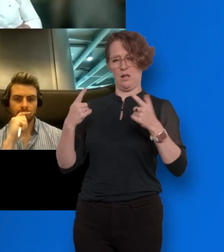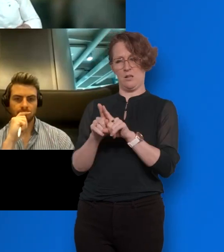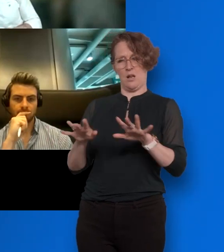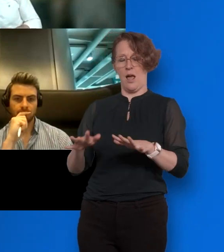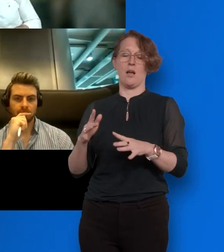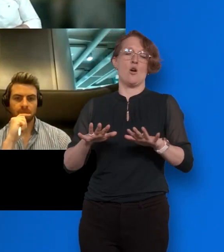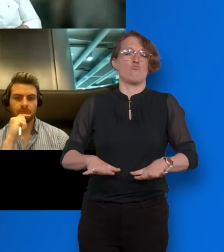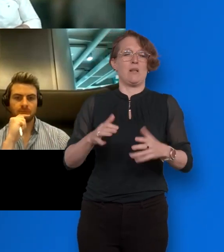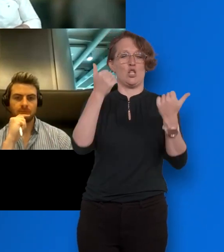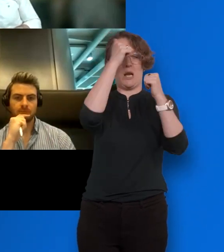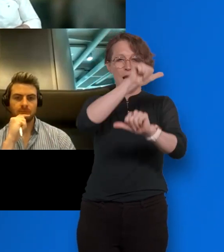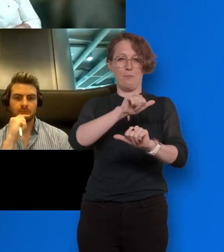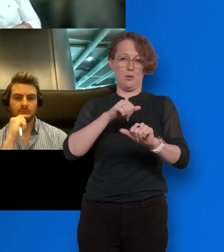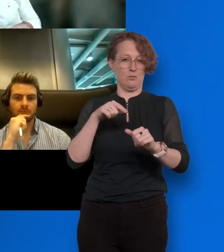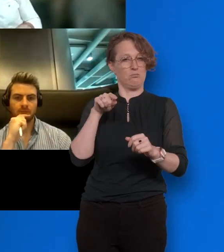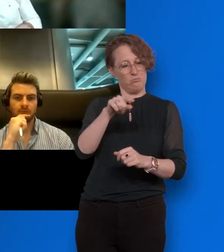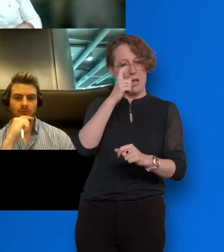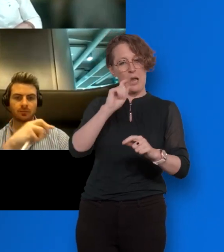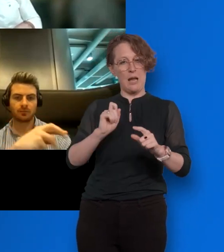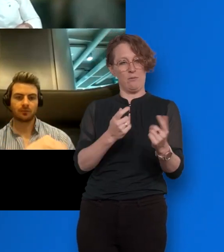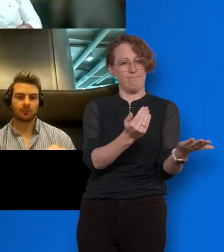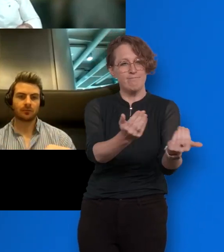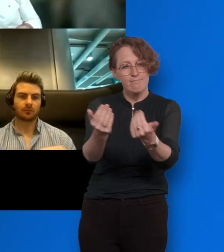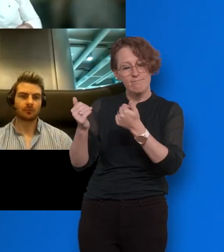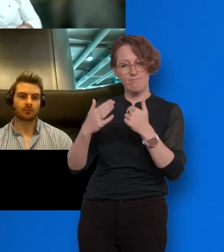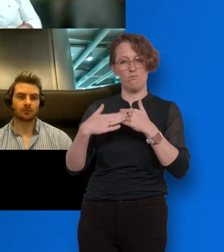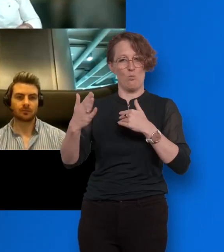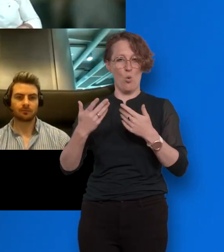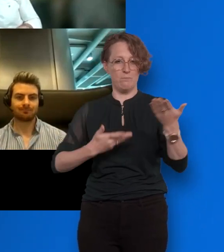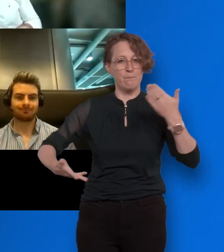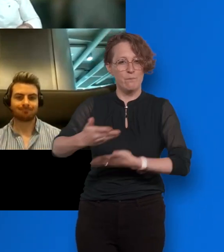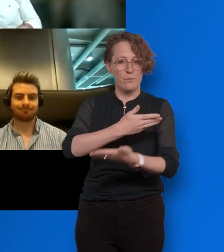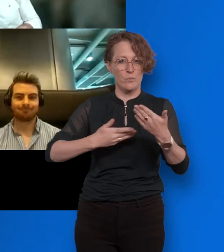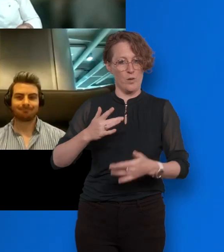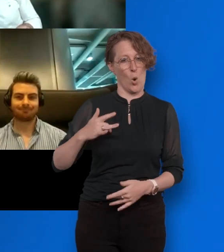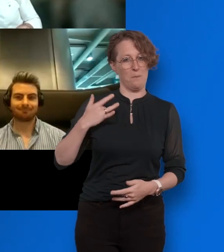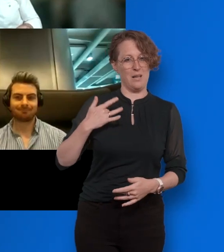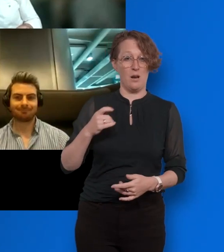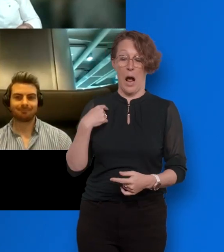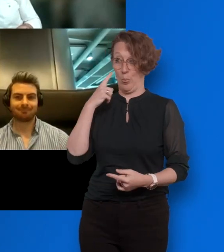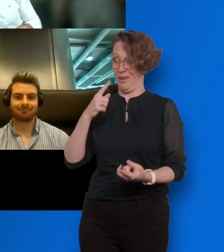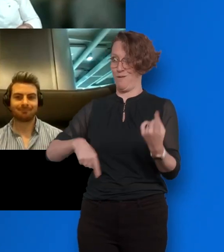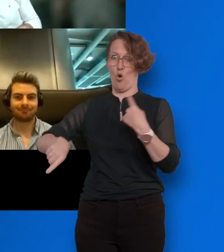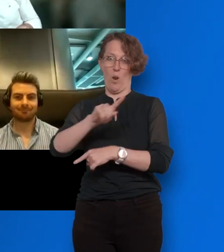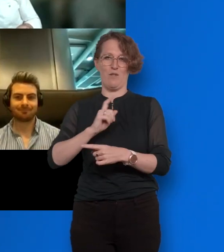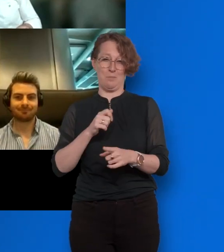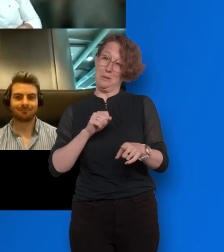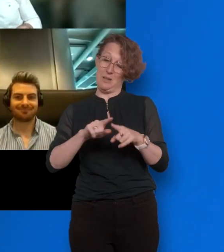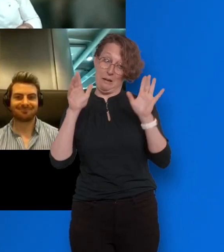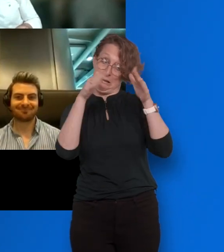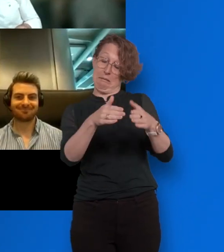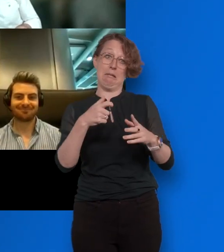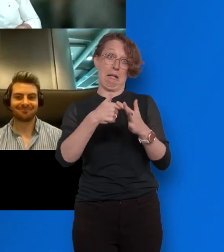British Academy's ECR network could solicit opinion about. I guess it's all for all of us, but specifically